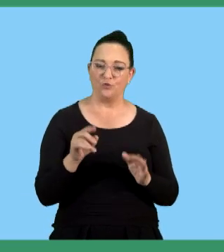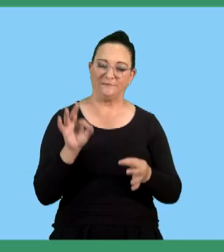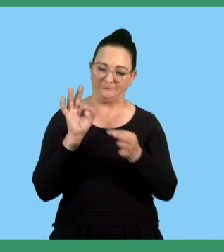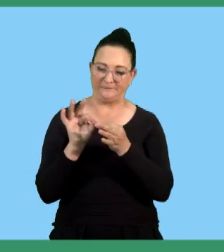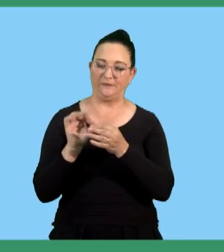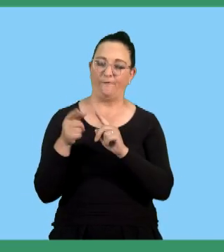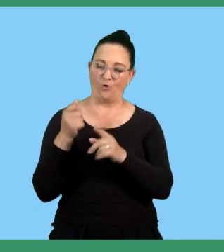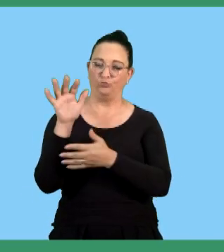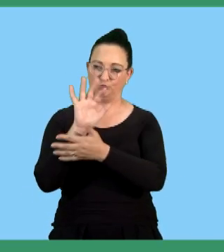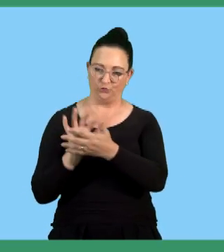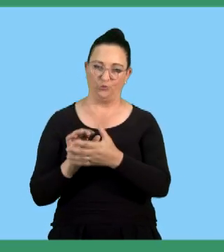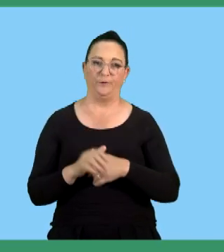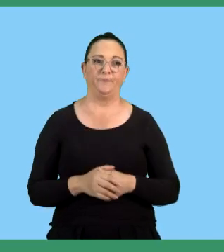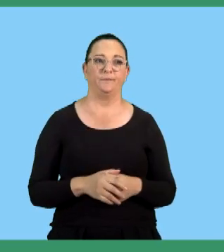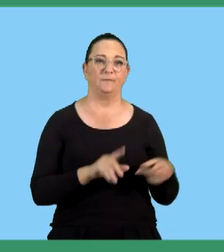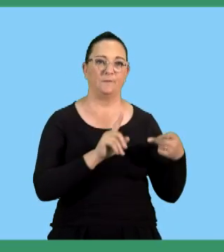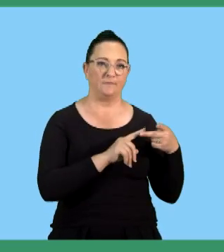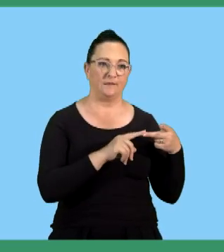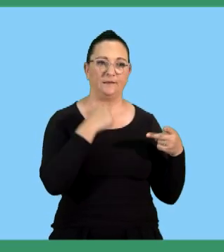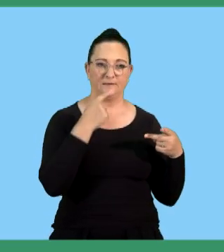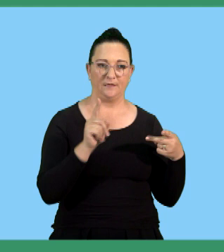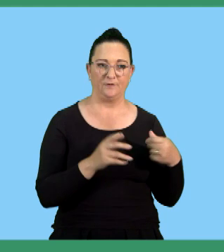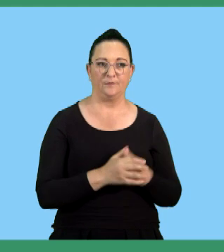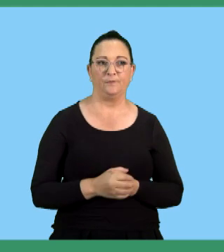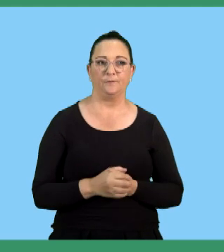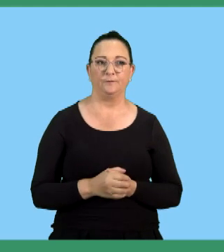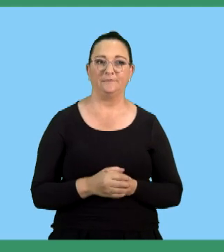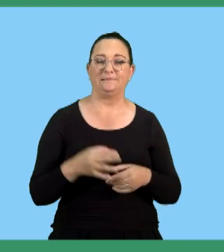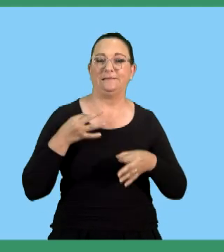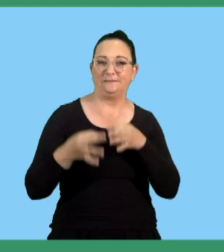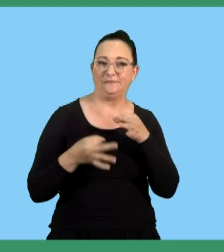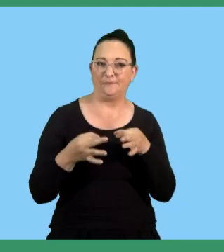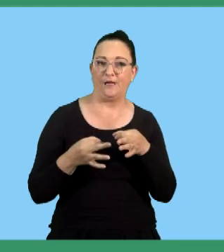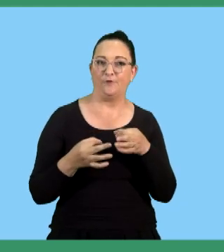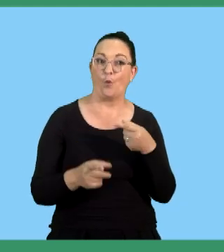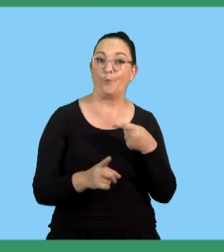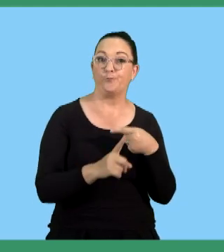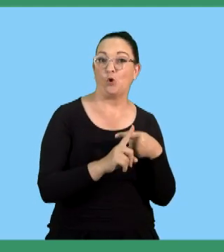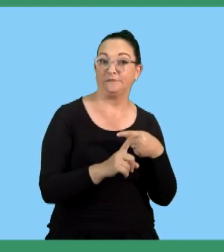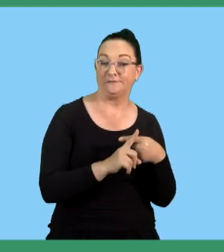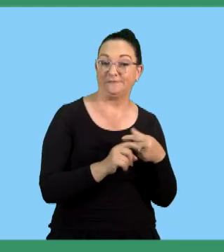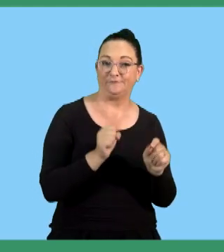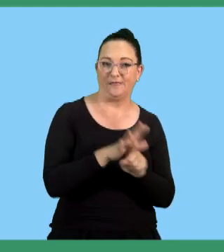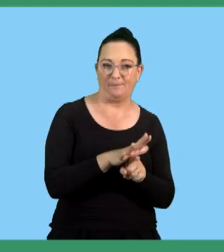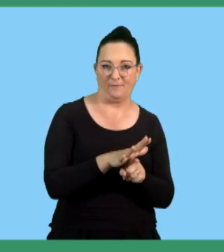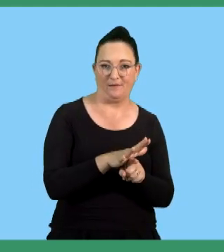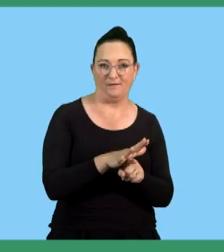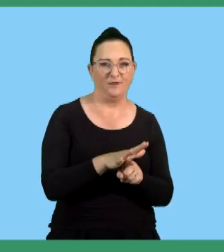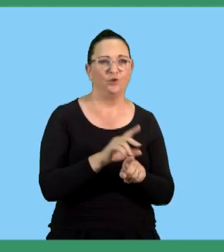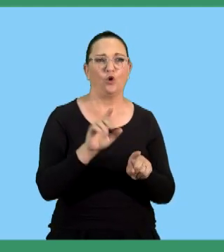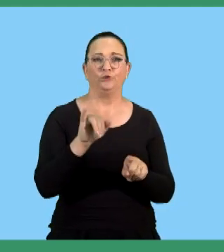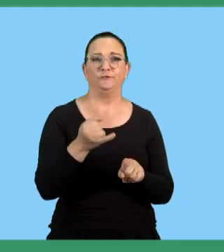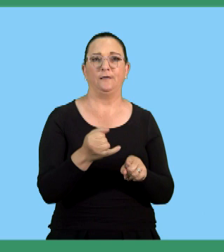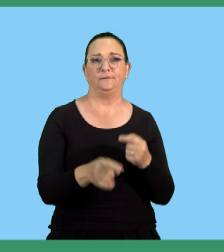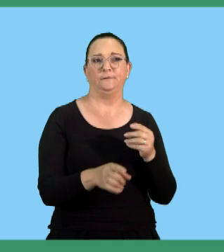from the scenario. The second question says, explain another positive impact. Can you see here? It says positive, not